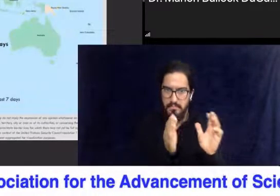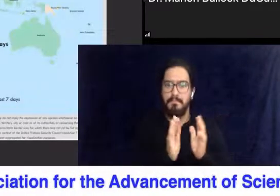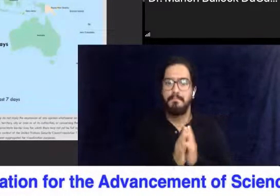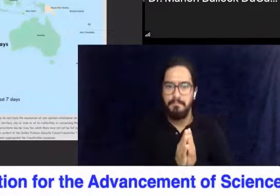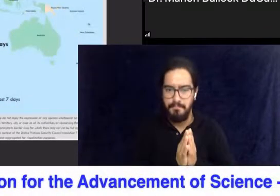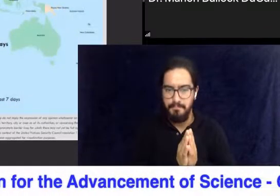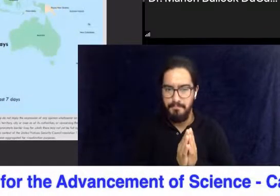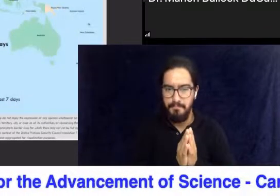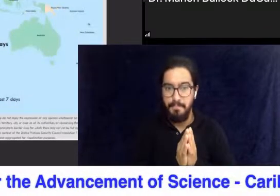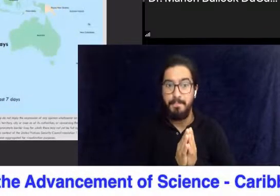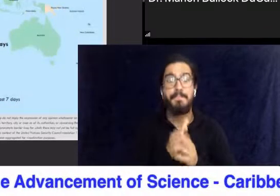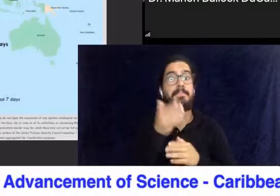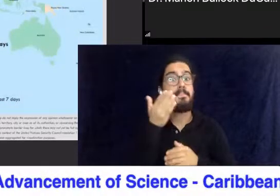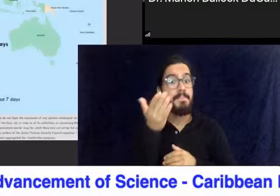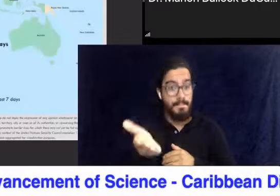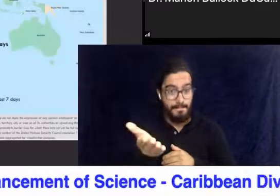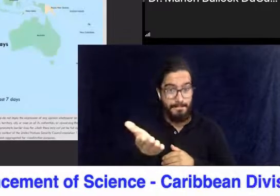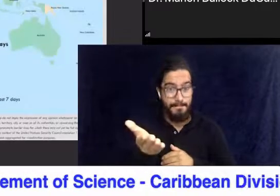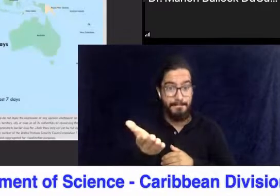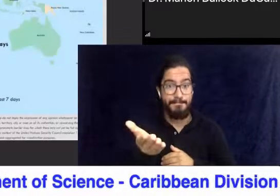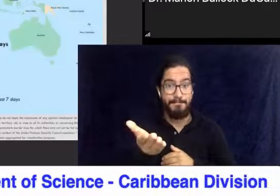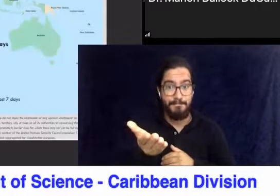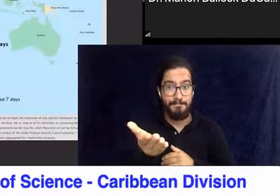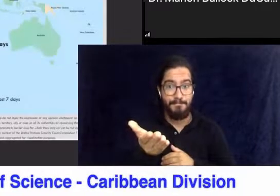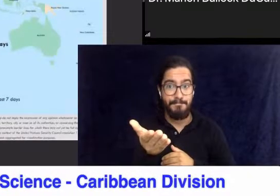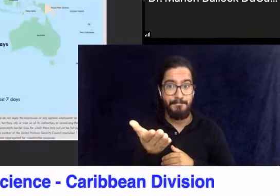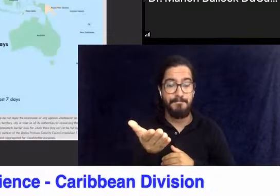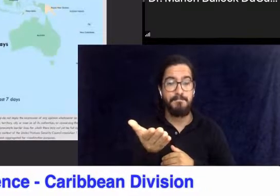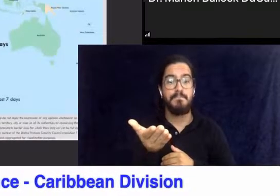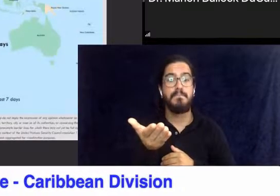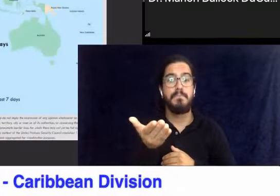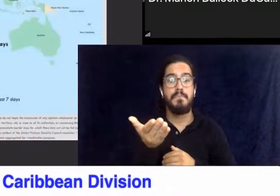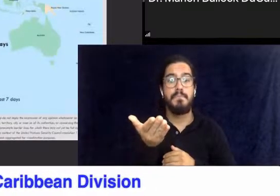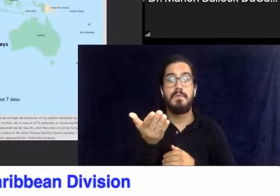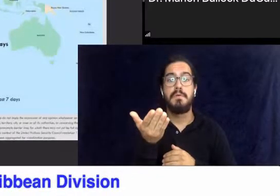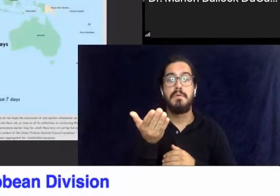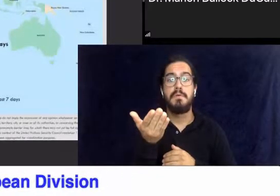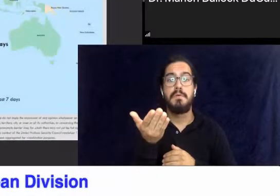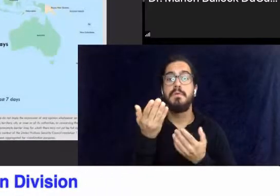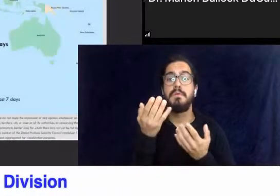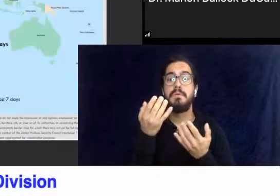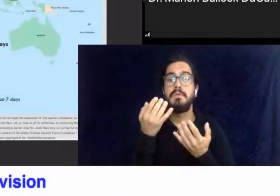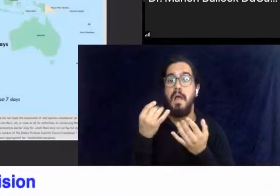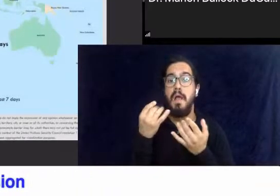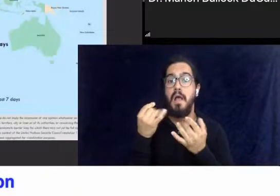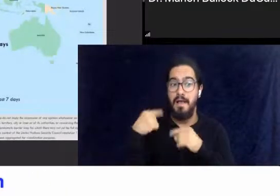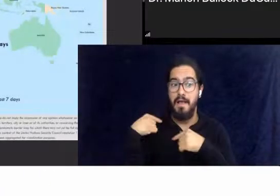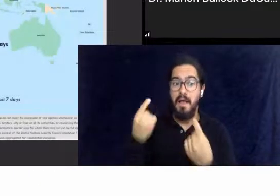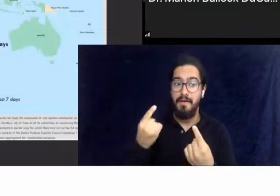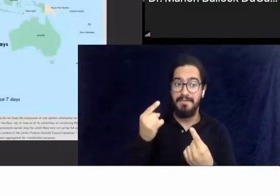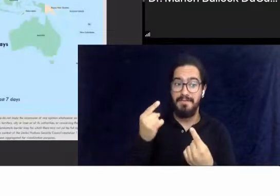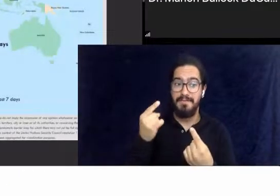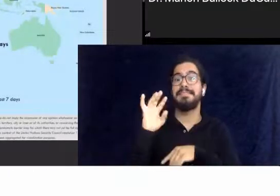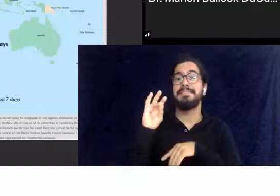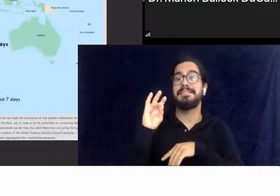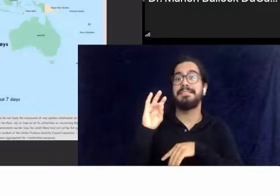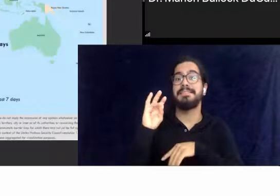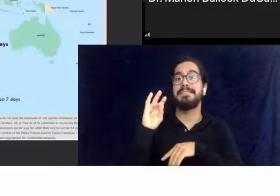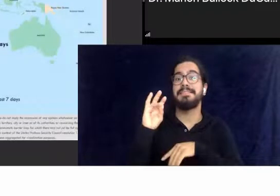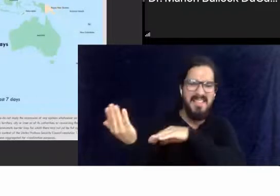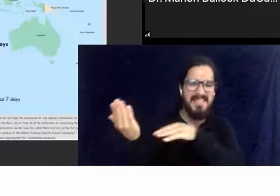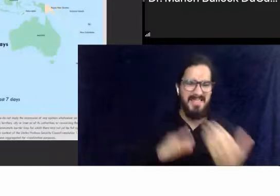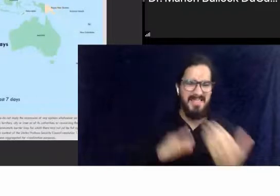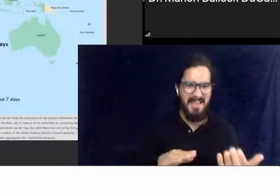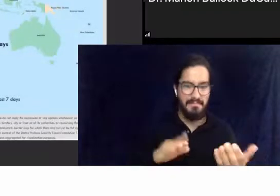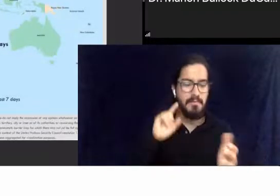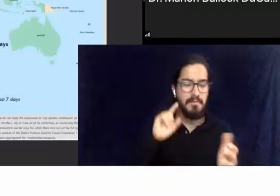And this just shows the deaths now reported in the last 7 days per 1 million. And we see in the region of the